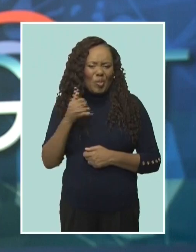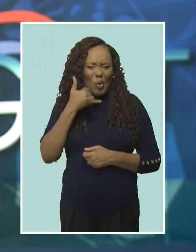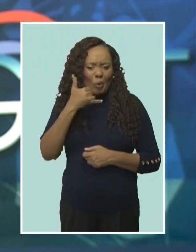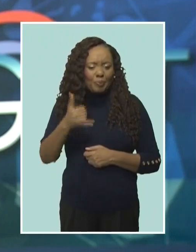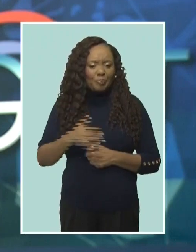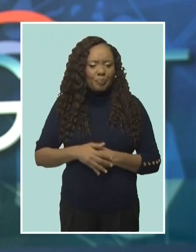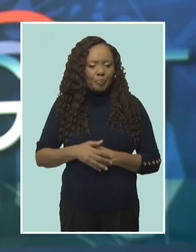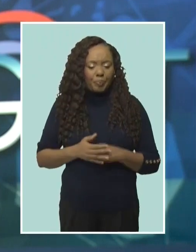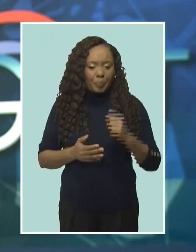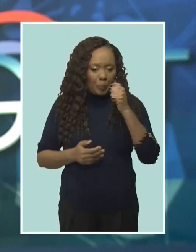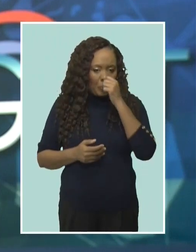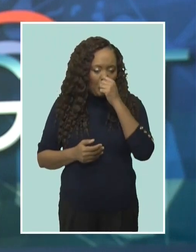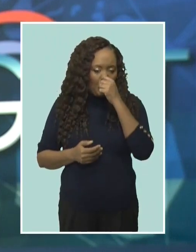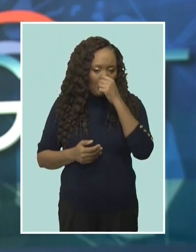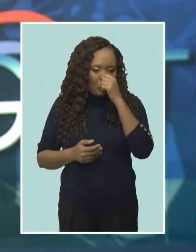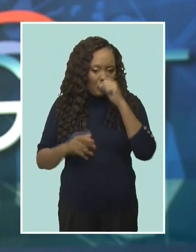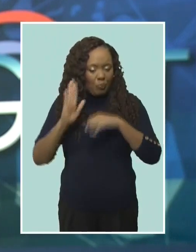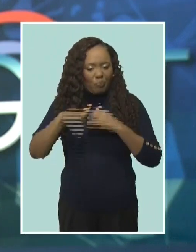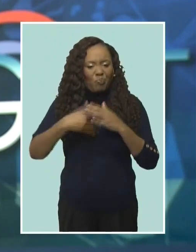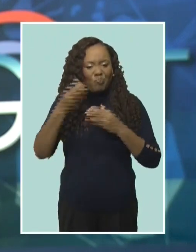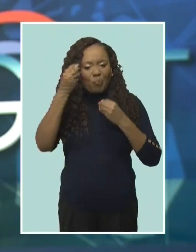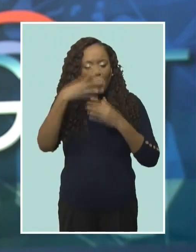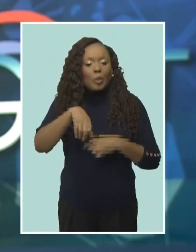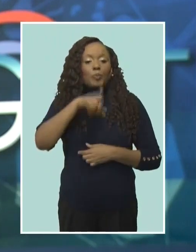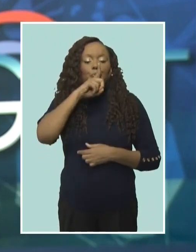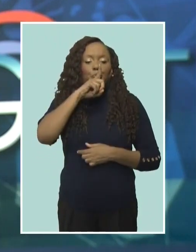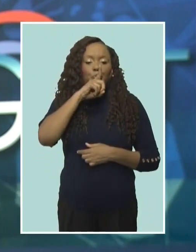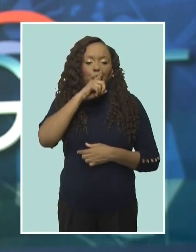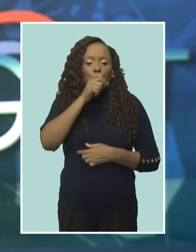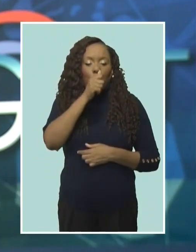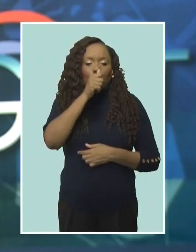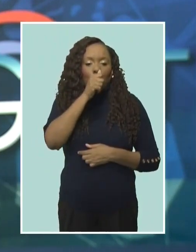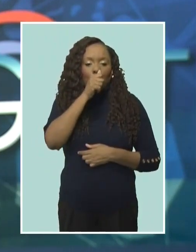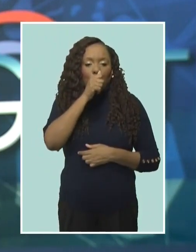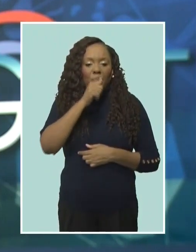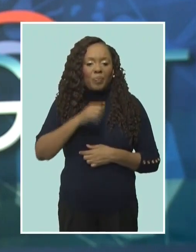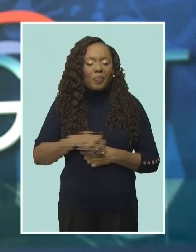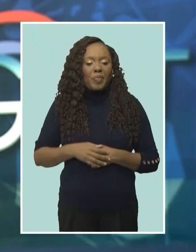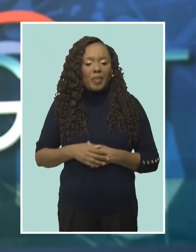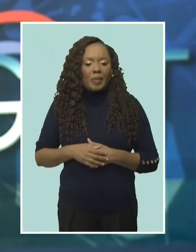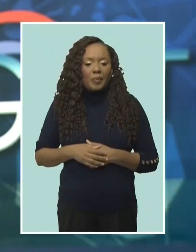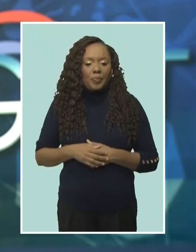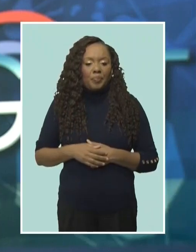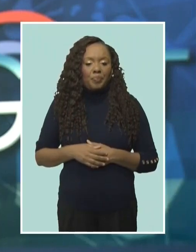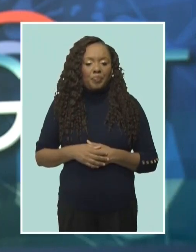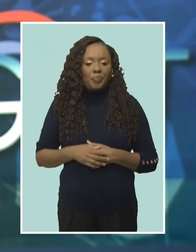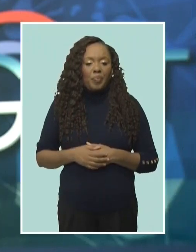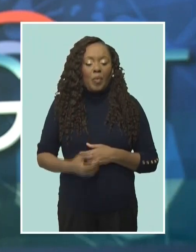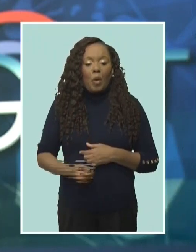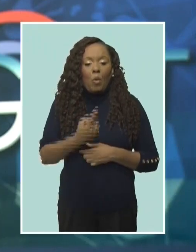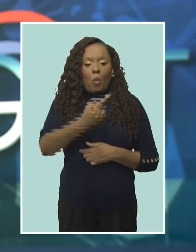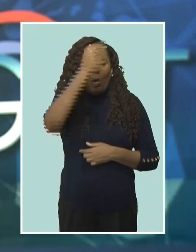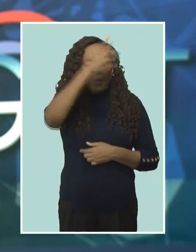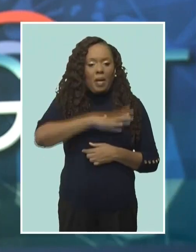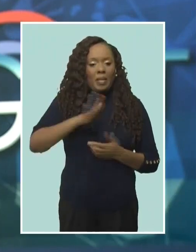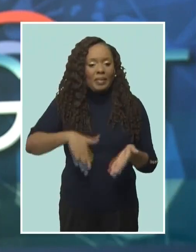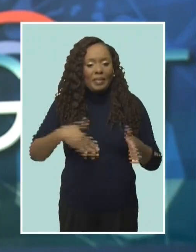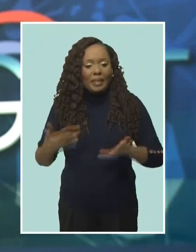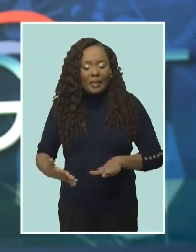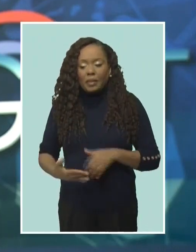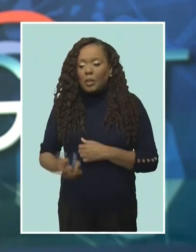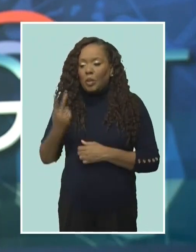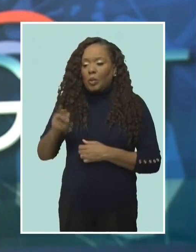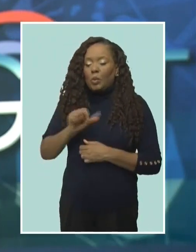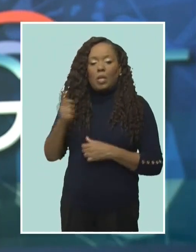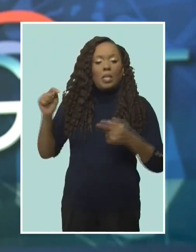is assured that all information received will be strictly confidential. One man is dead and 2 others injured